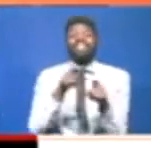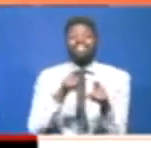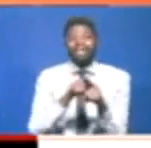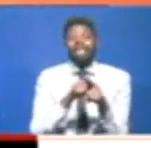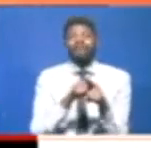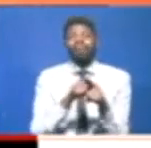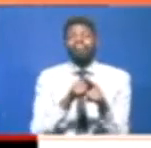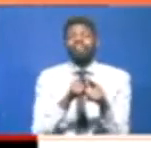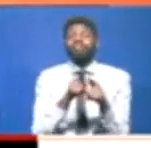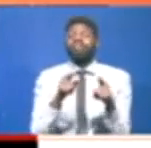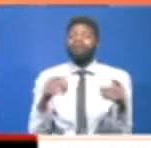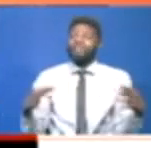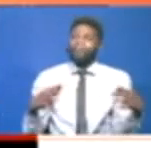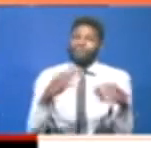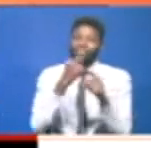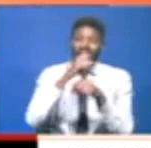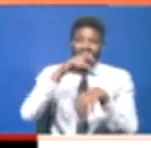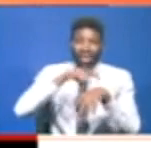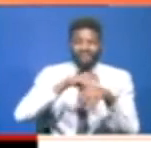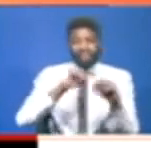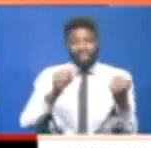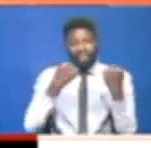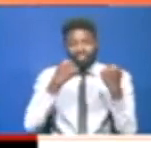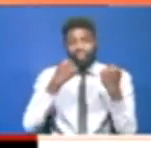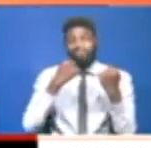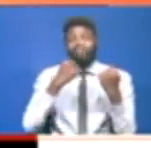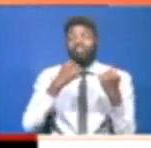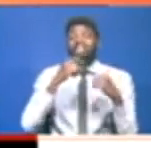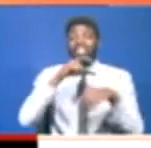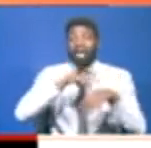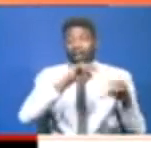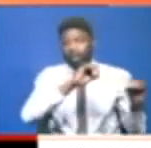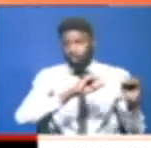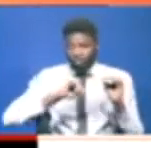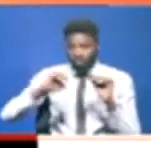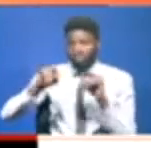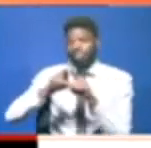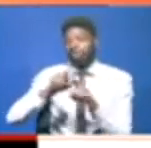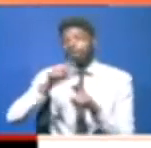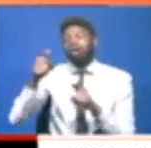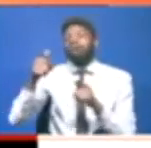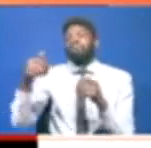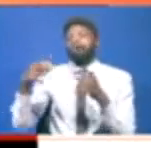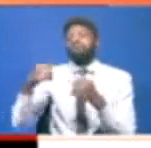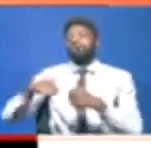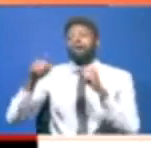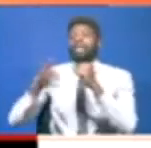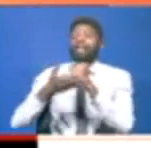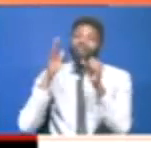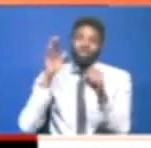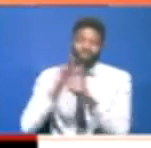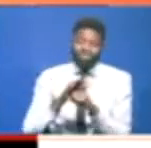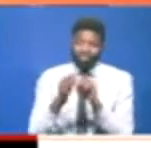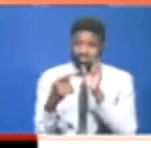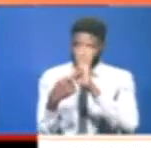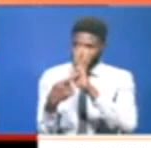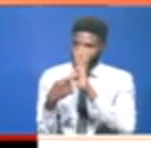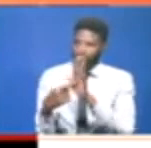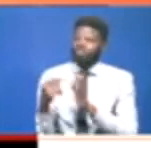saving. And at the end of the period, when now they have to move from one employment to another, it comes in very handy. Take a good example